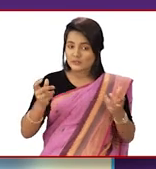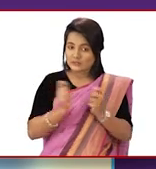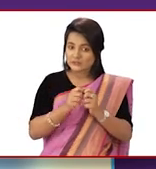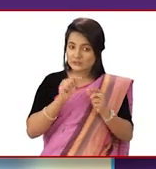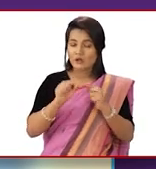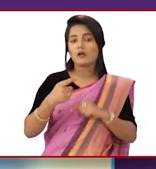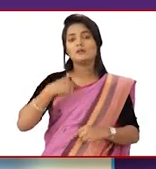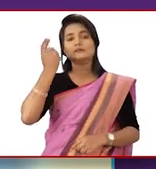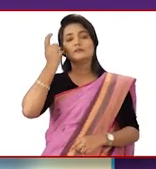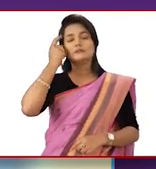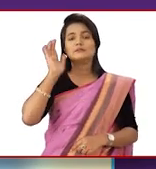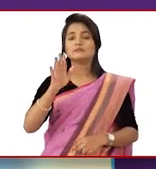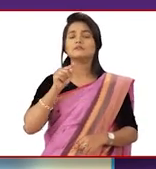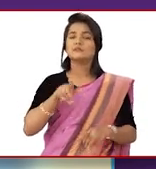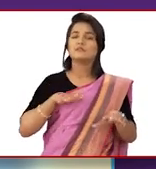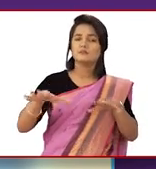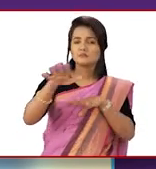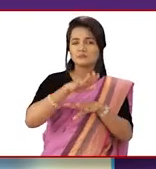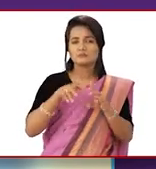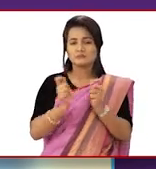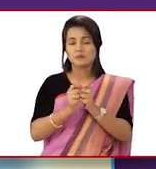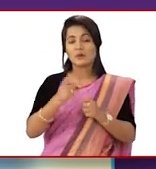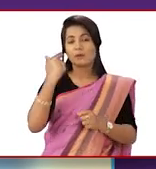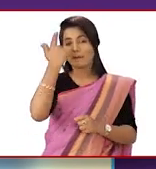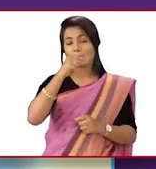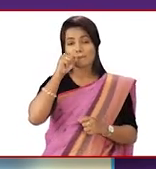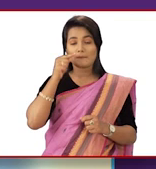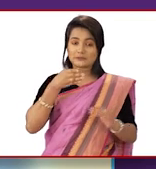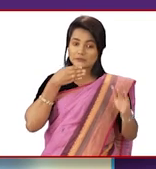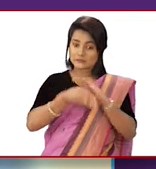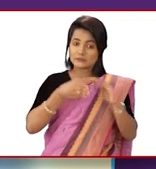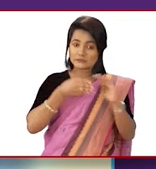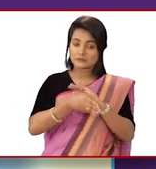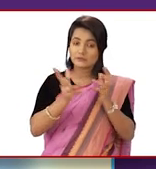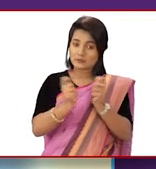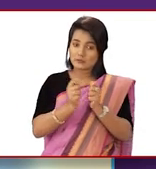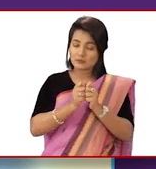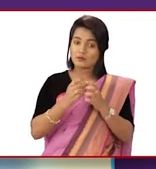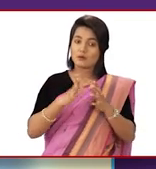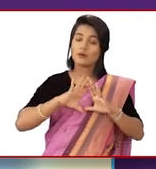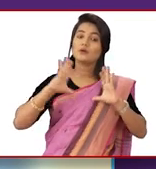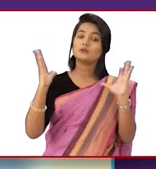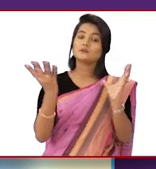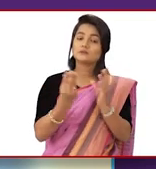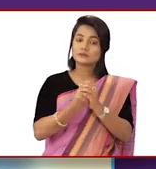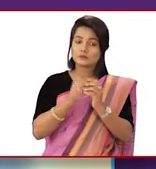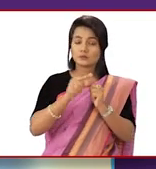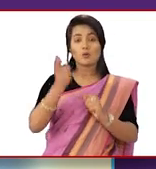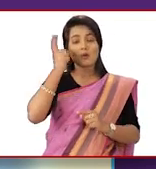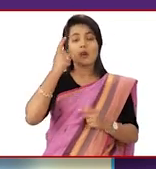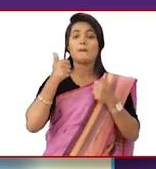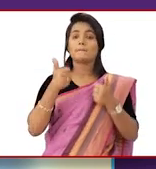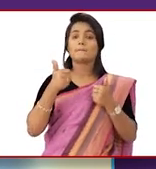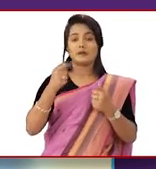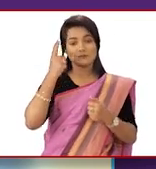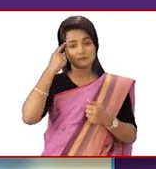in my mind. That happens with the male participation, because it's all welcome, because all are done with good intention. No one has a